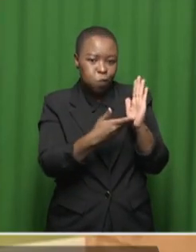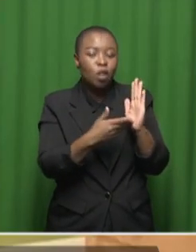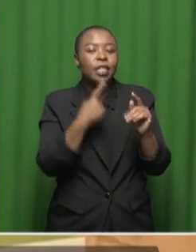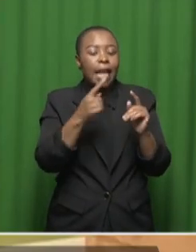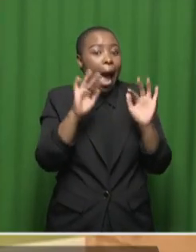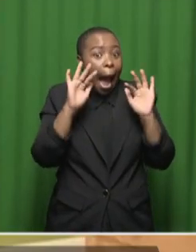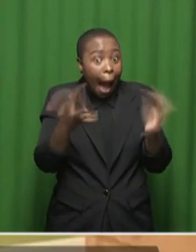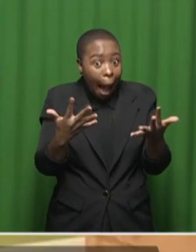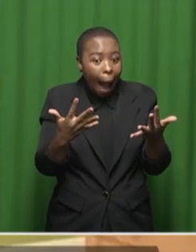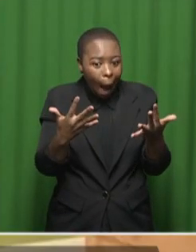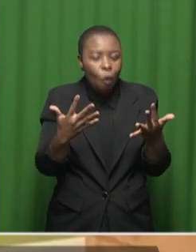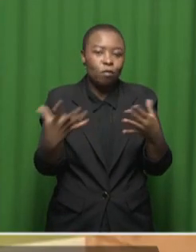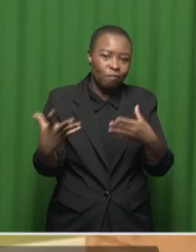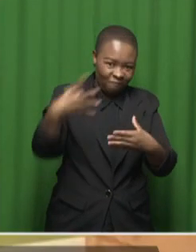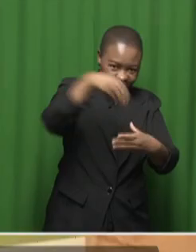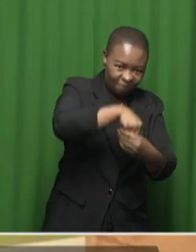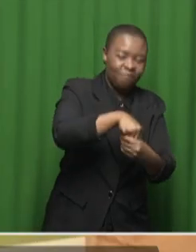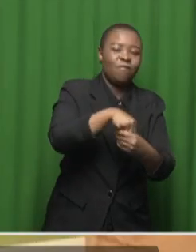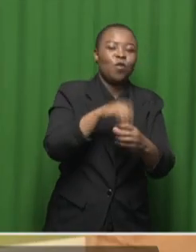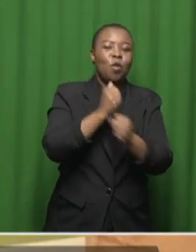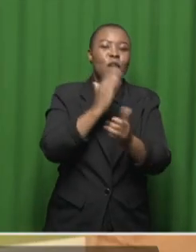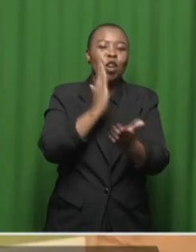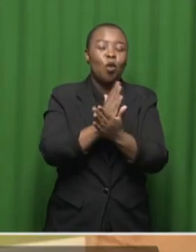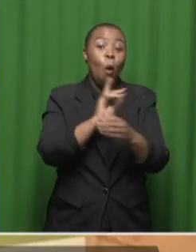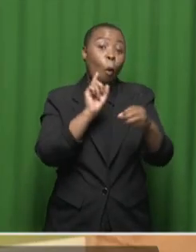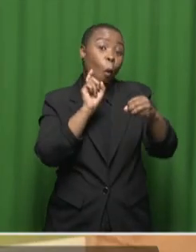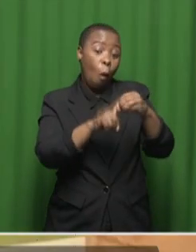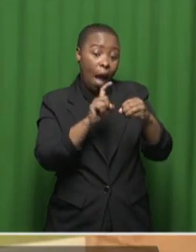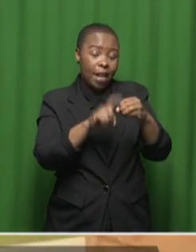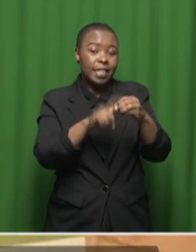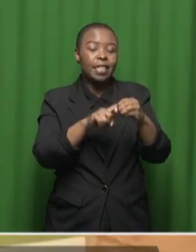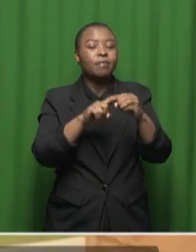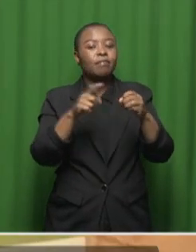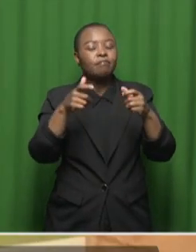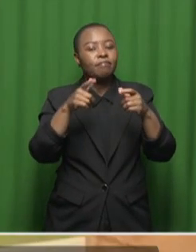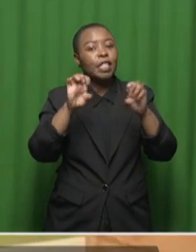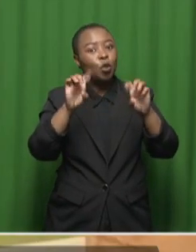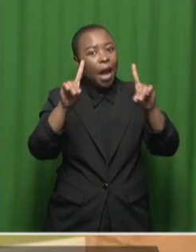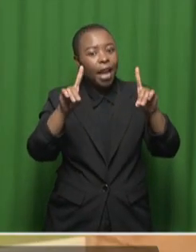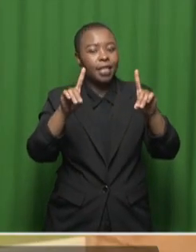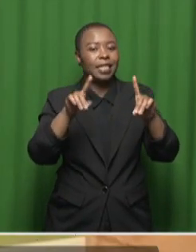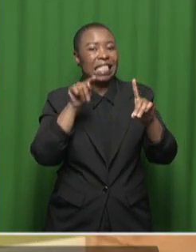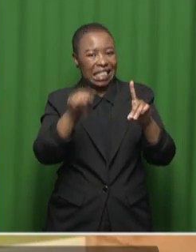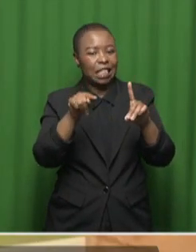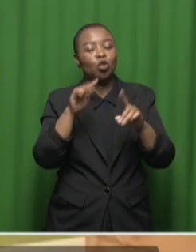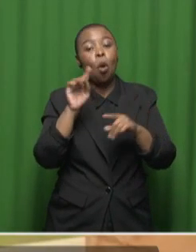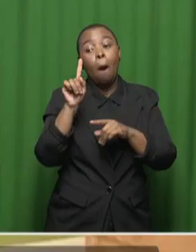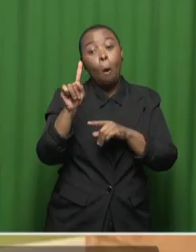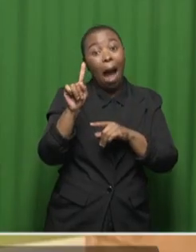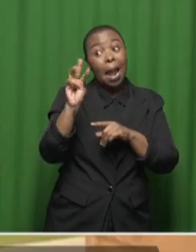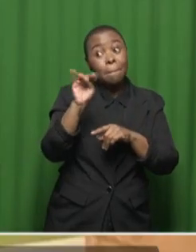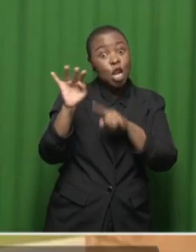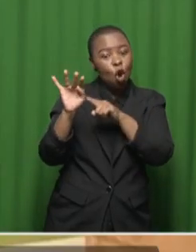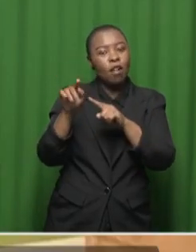do we play part to improving the quality of life, education and that. So that 1 million is really allocated towards